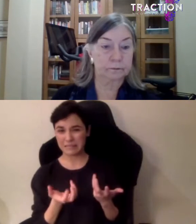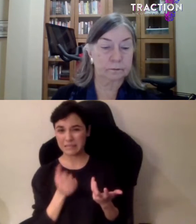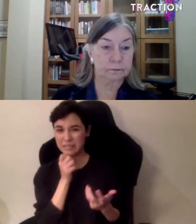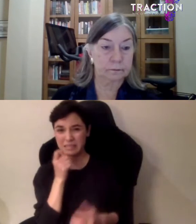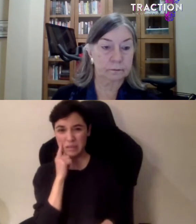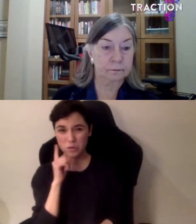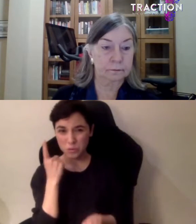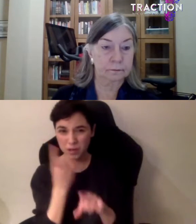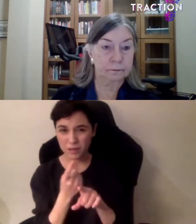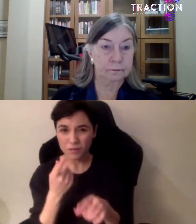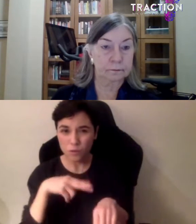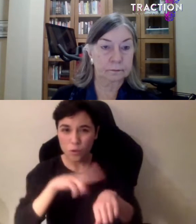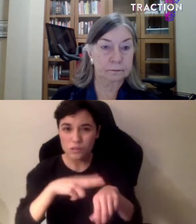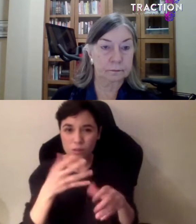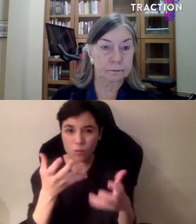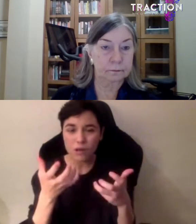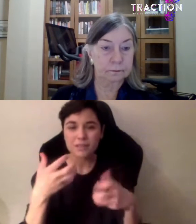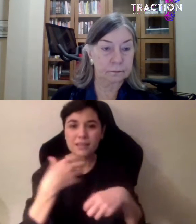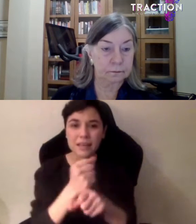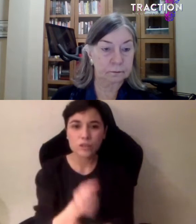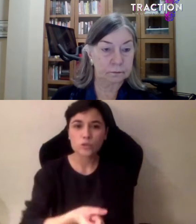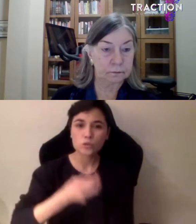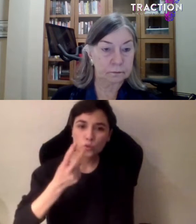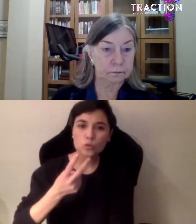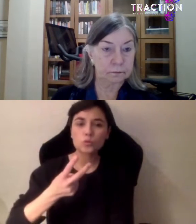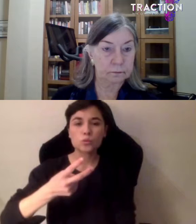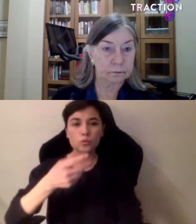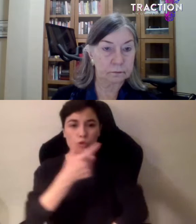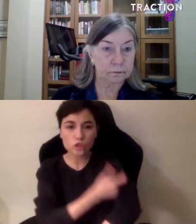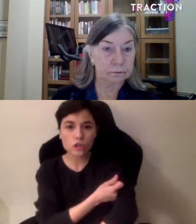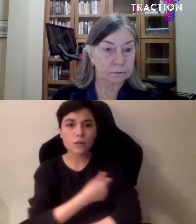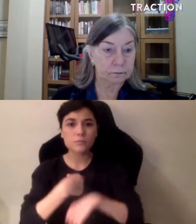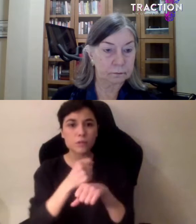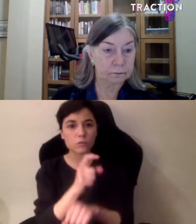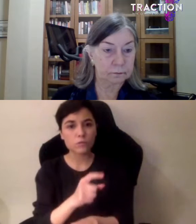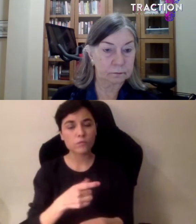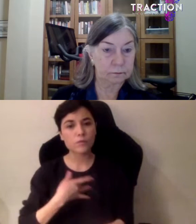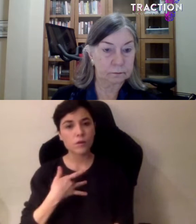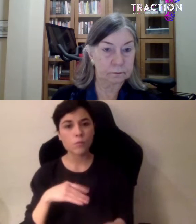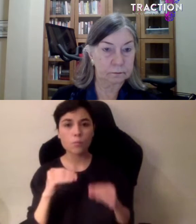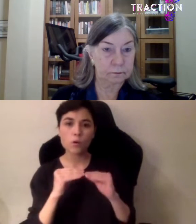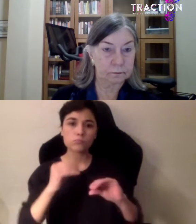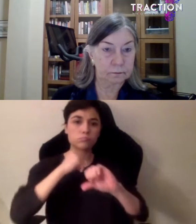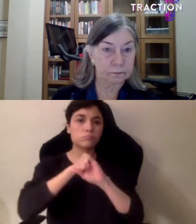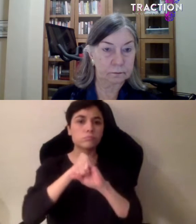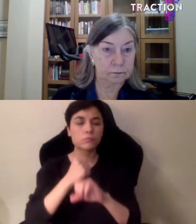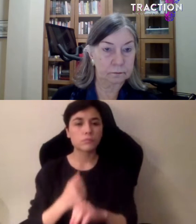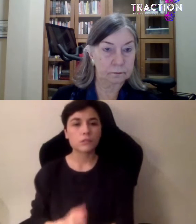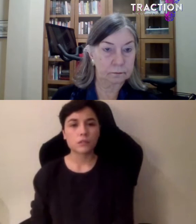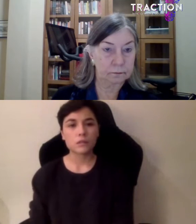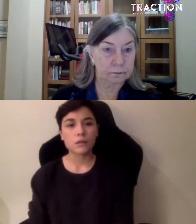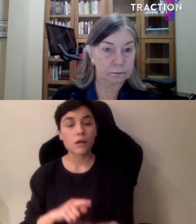regimen. But when looking across the board at keeping people out of the hospital with moderate or severe illness, they all worked. There was